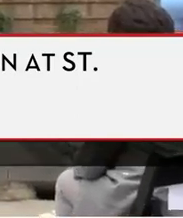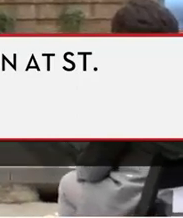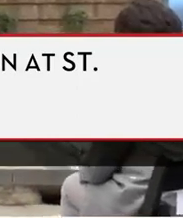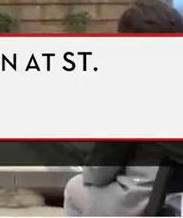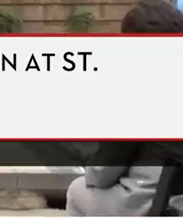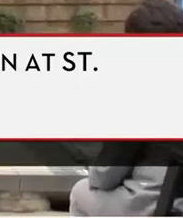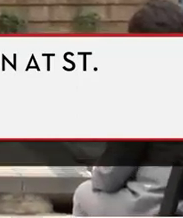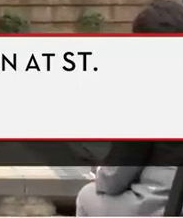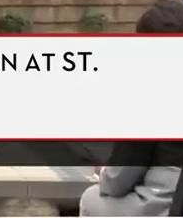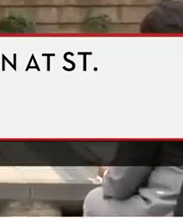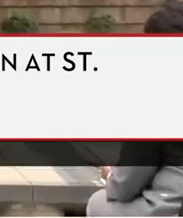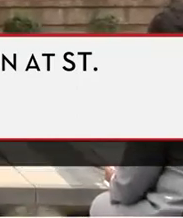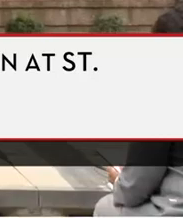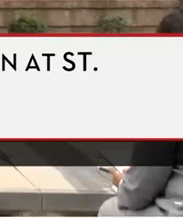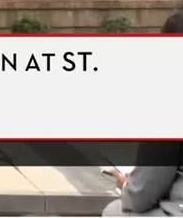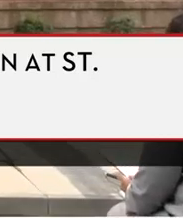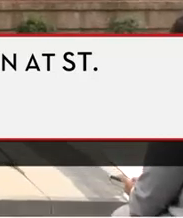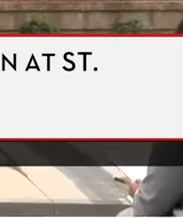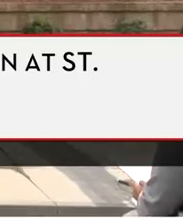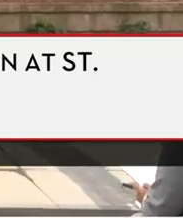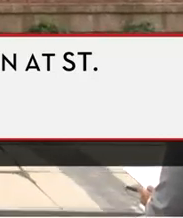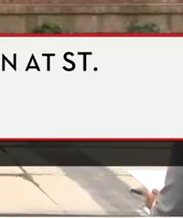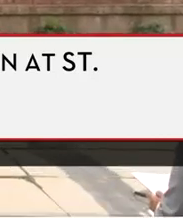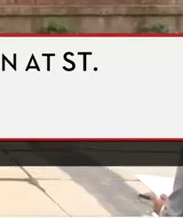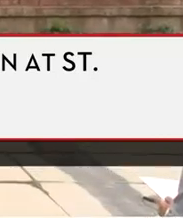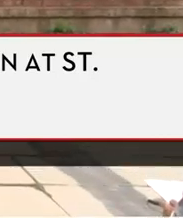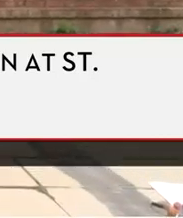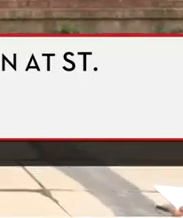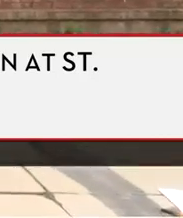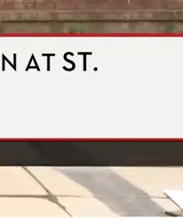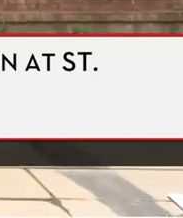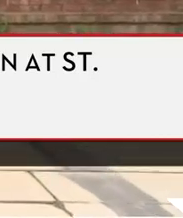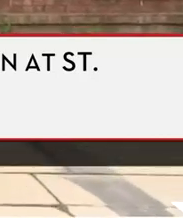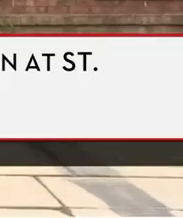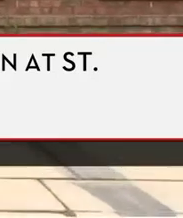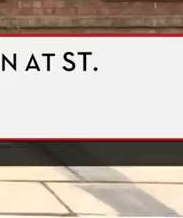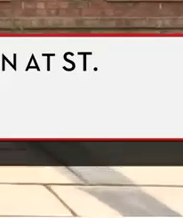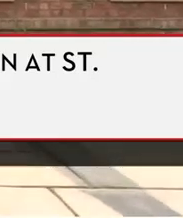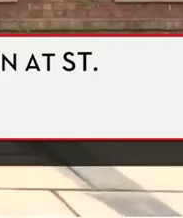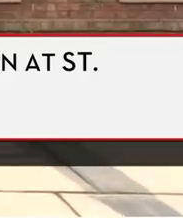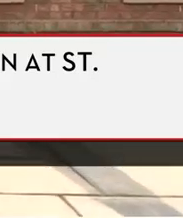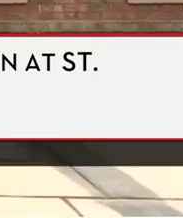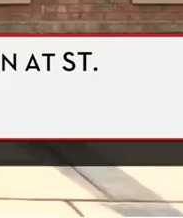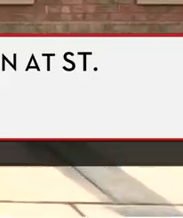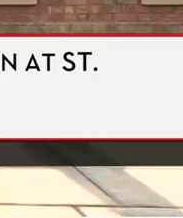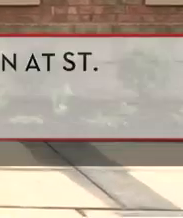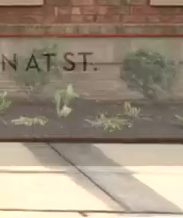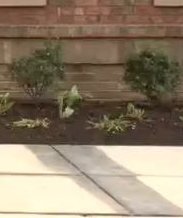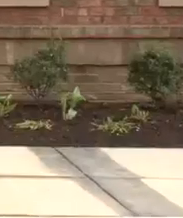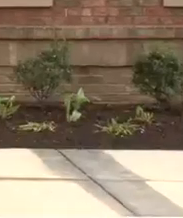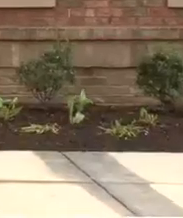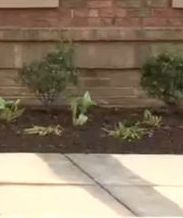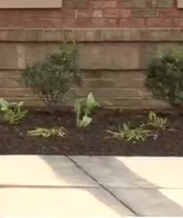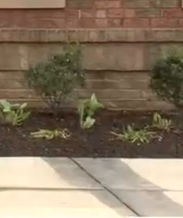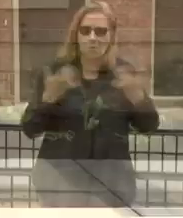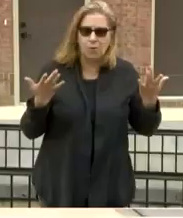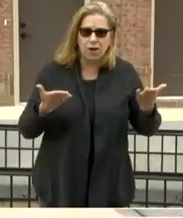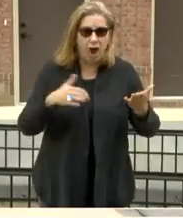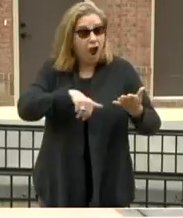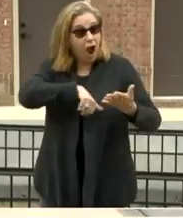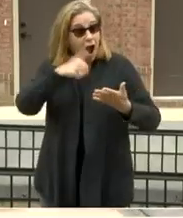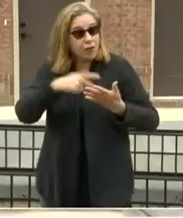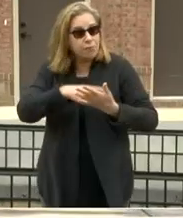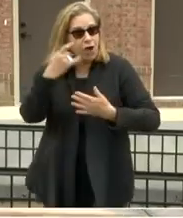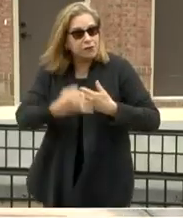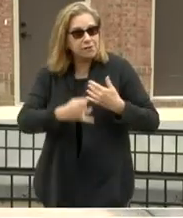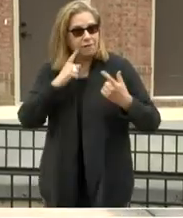redevelopment of St. Elizabeth's. Today, we are thrilled to celebrate the delivery of yet another project for our residents on